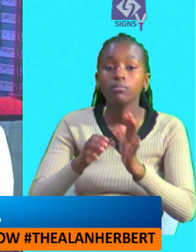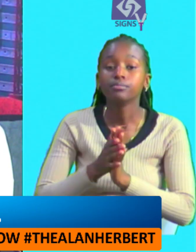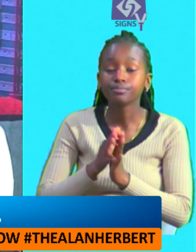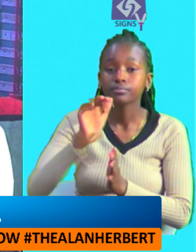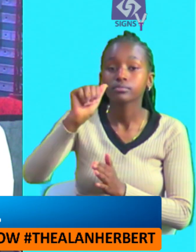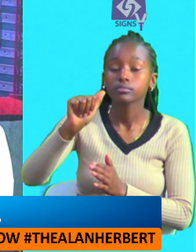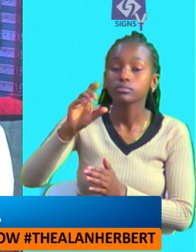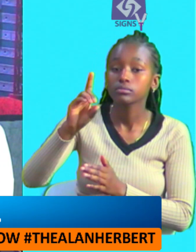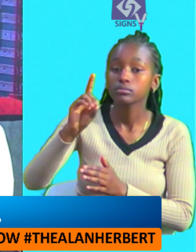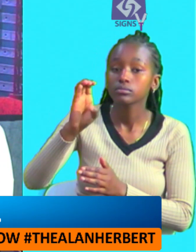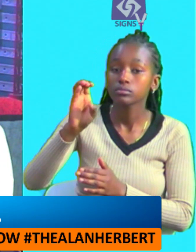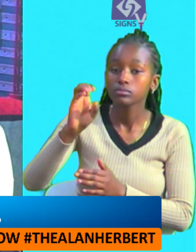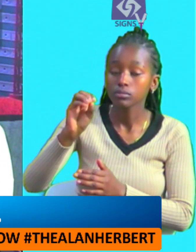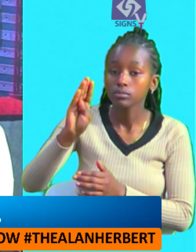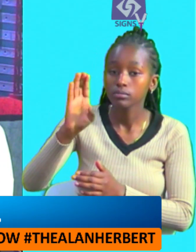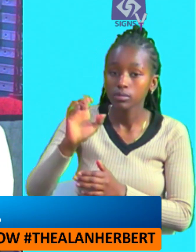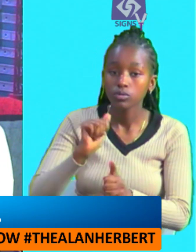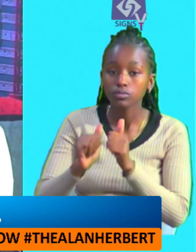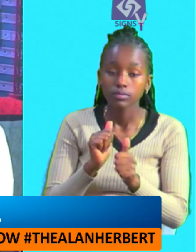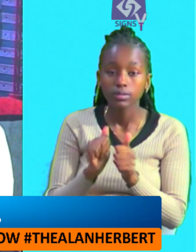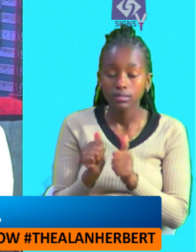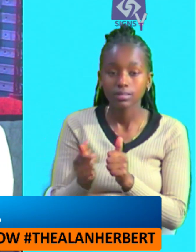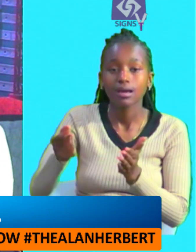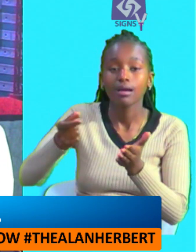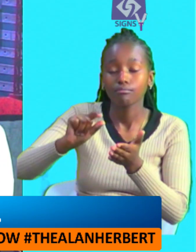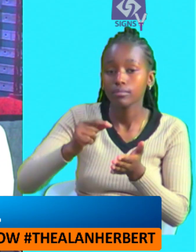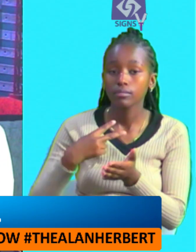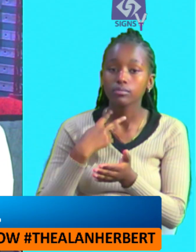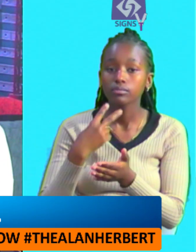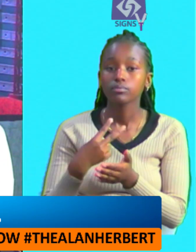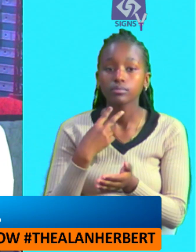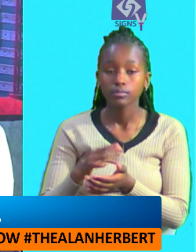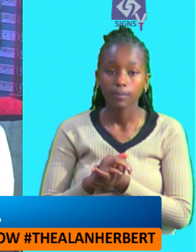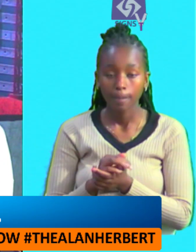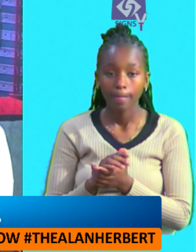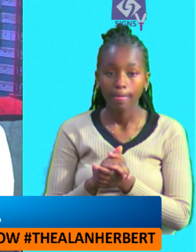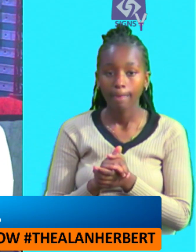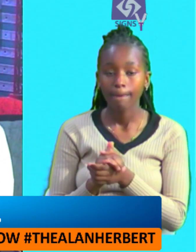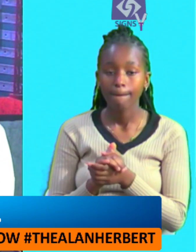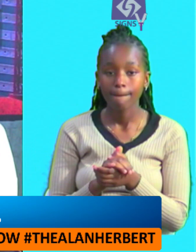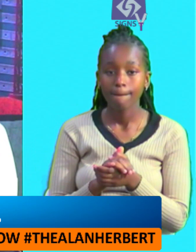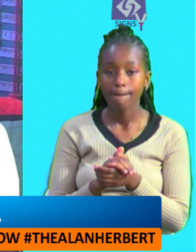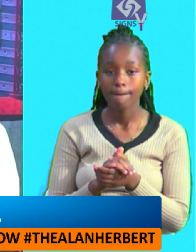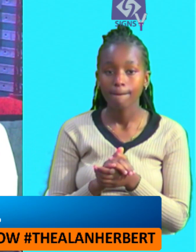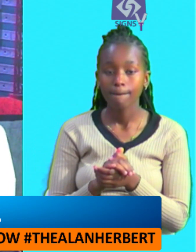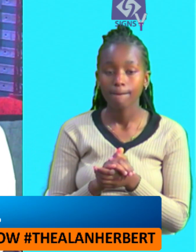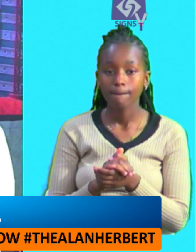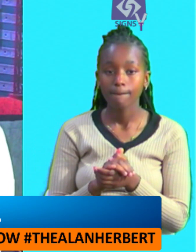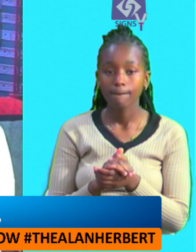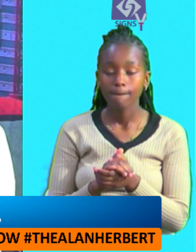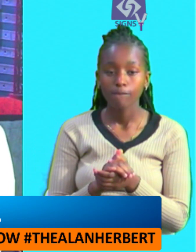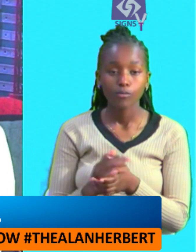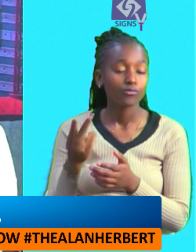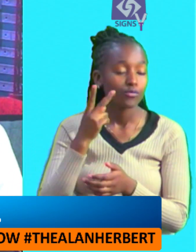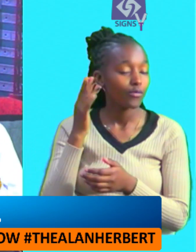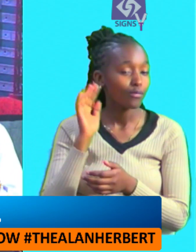We break away. We are live on TV, but yes. It has been inanipatia tu ile psyche niko nayo